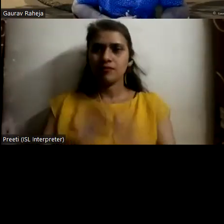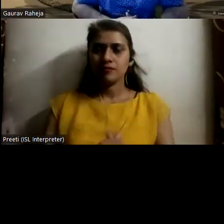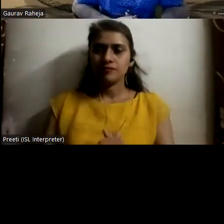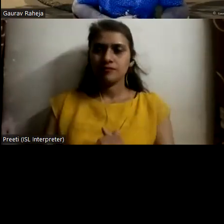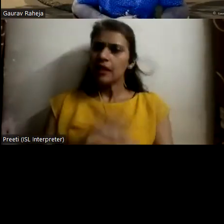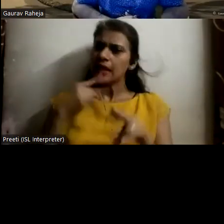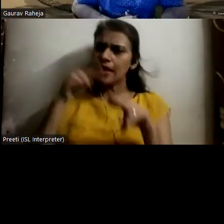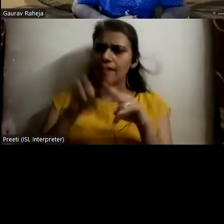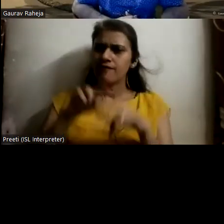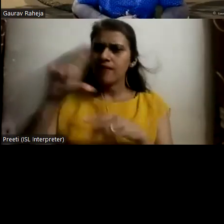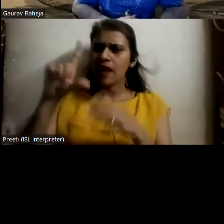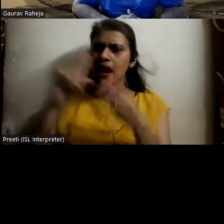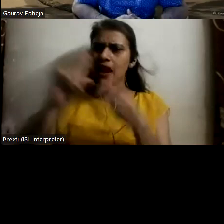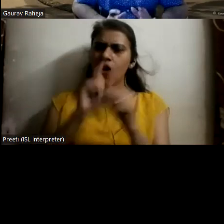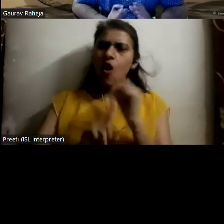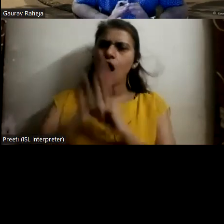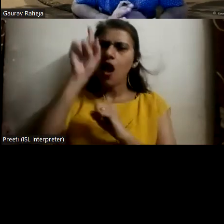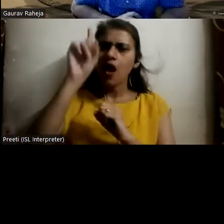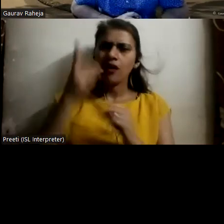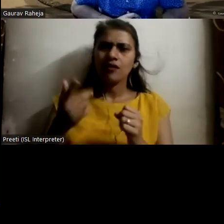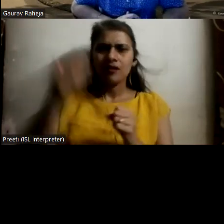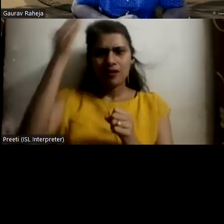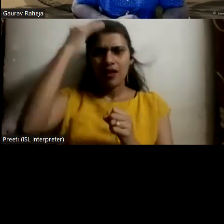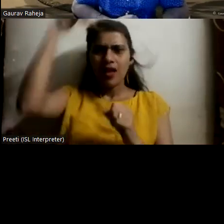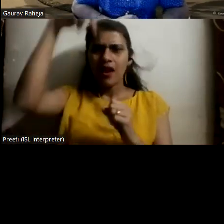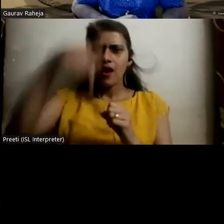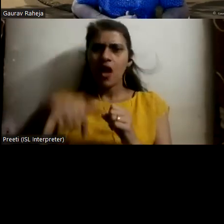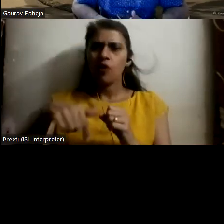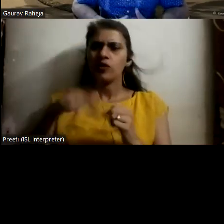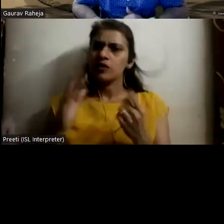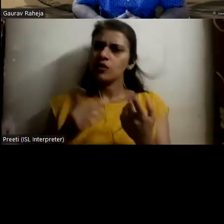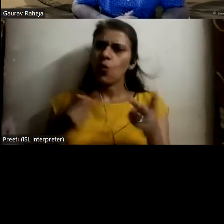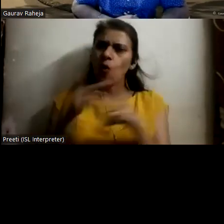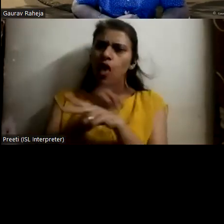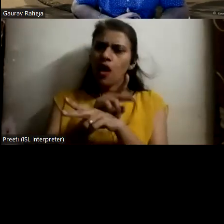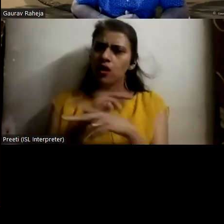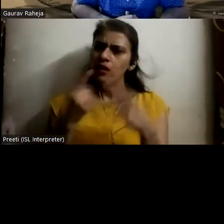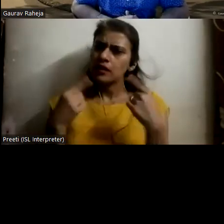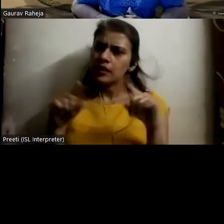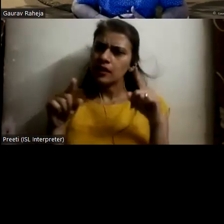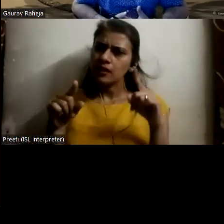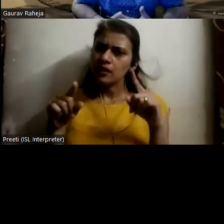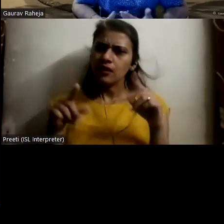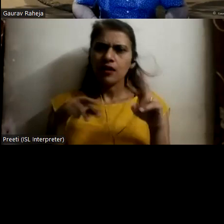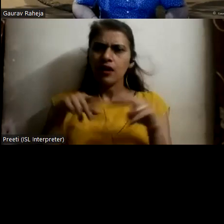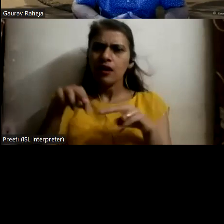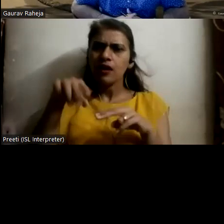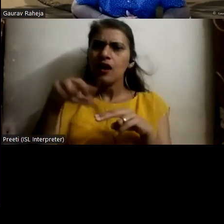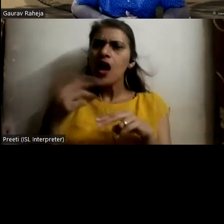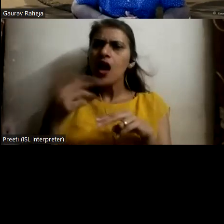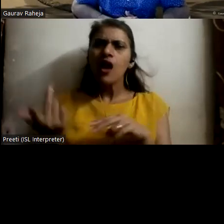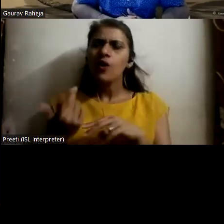top and the head was on the down in the Shirsh Asan mode. And likewise, what happens is when you see the